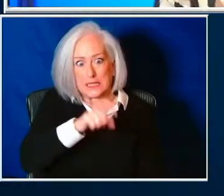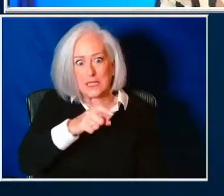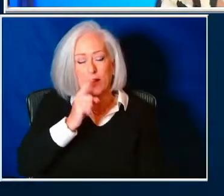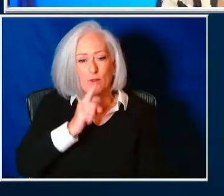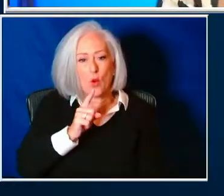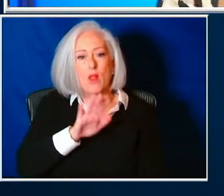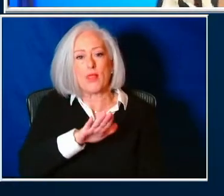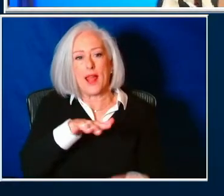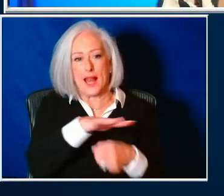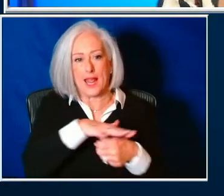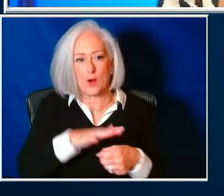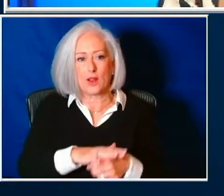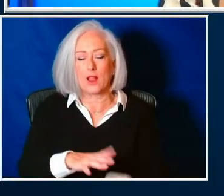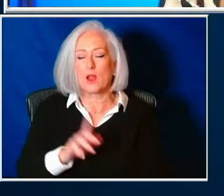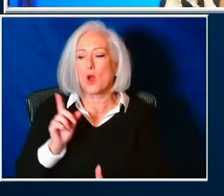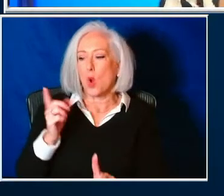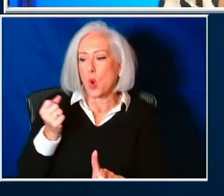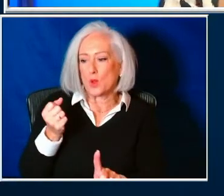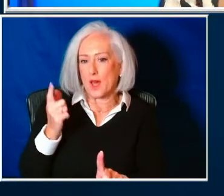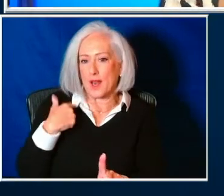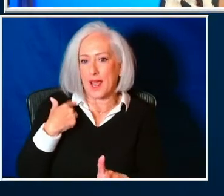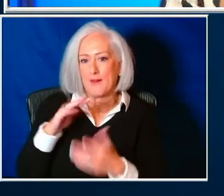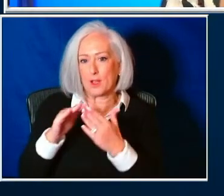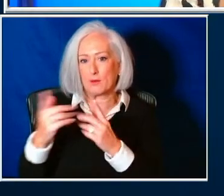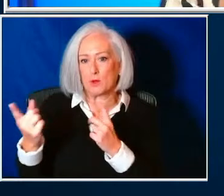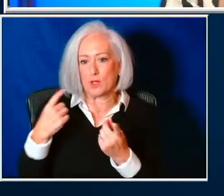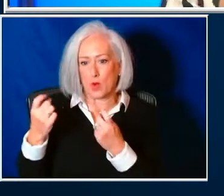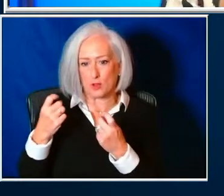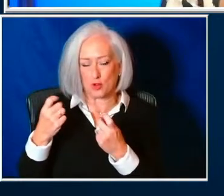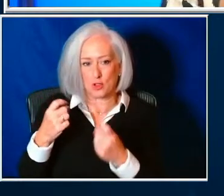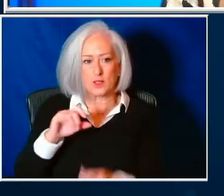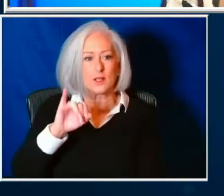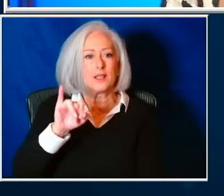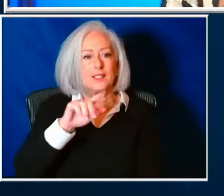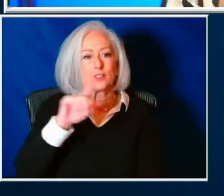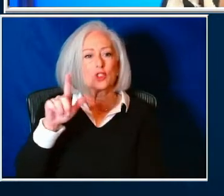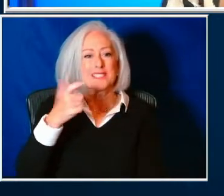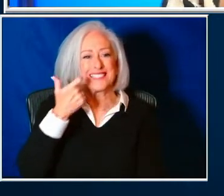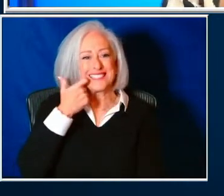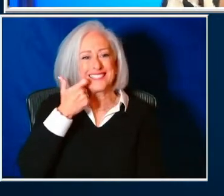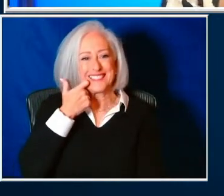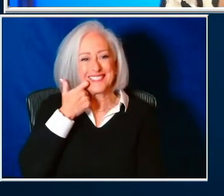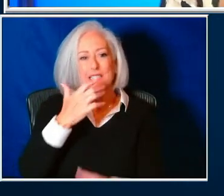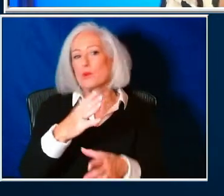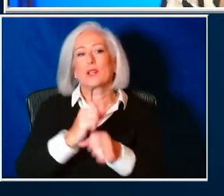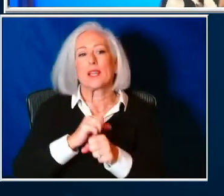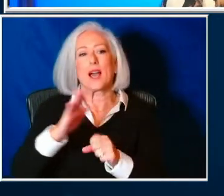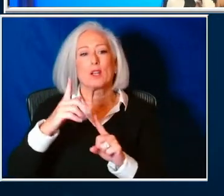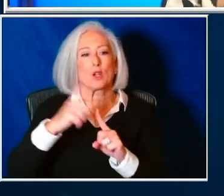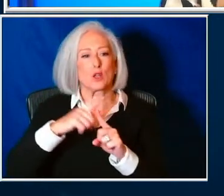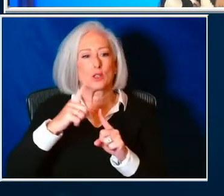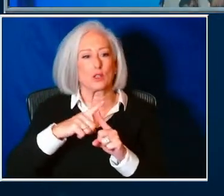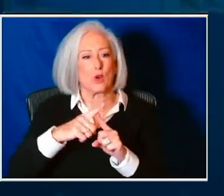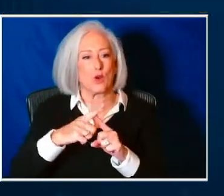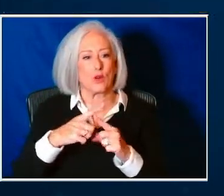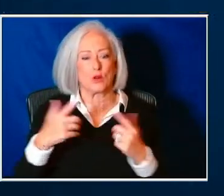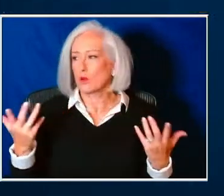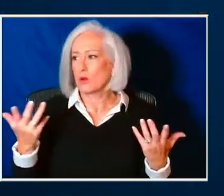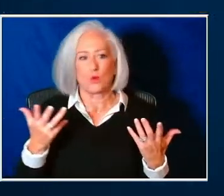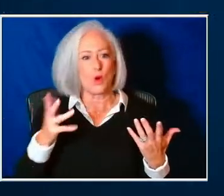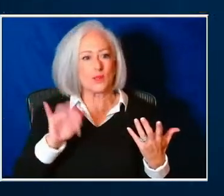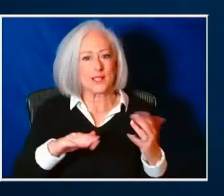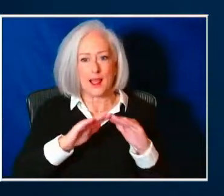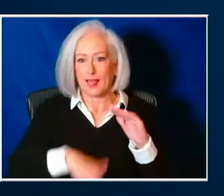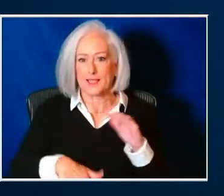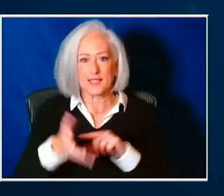news. Hang tight, because I do have a community question, but if you're joining us, Jill just received her cardio score. It took about, I think it was almost even less than 5